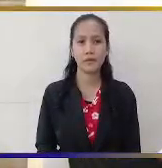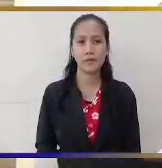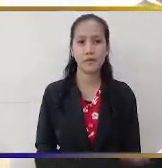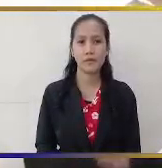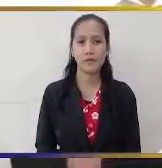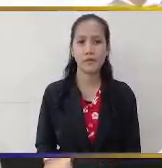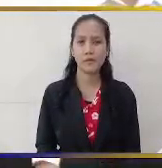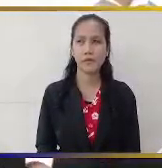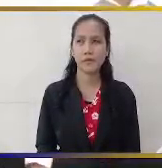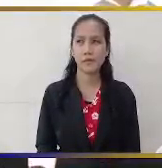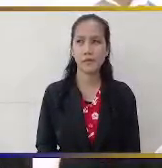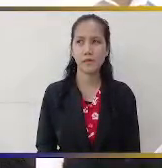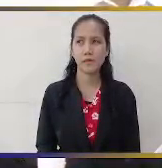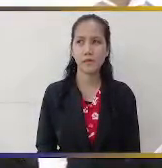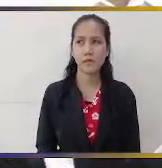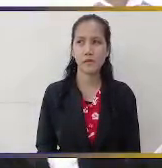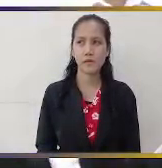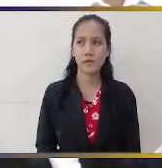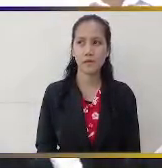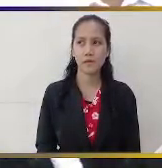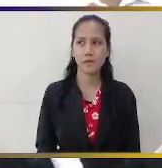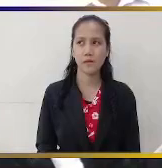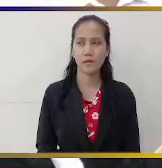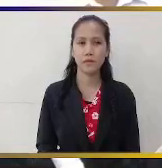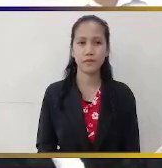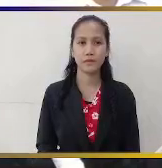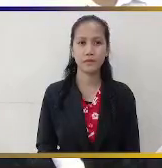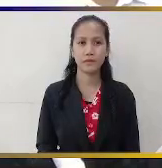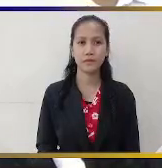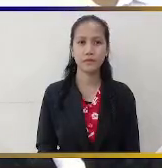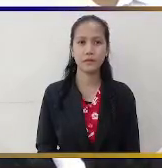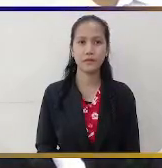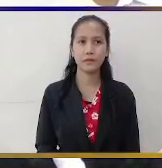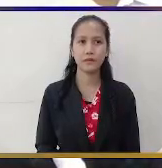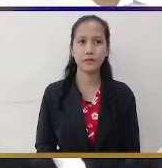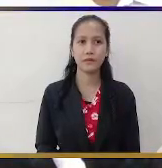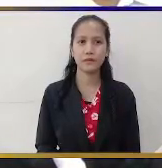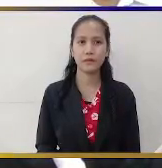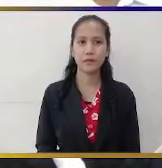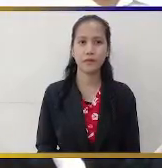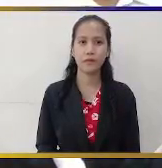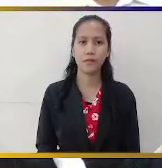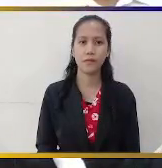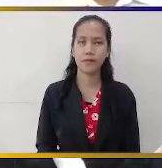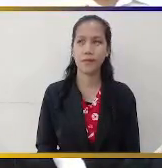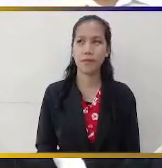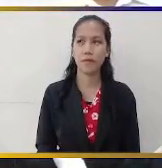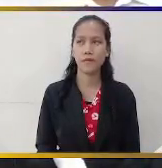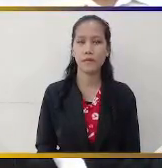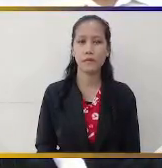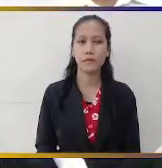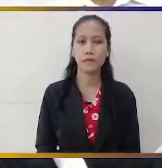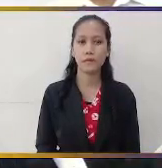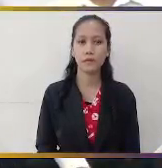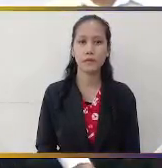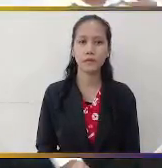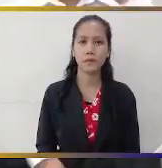you. You know it already. Why don't you internalize it tonight? Why don't you make it yours? Why don't you get ownership of